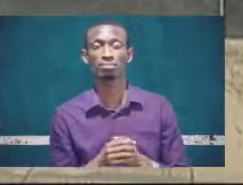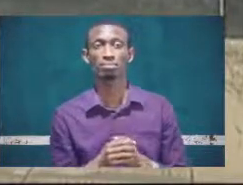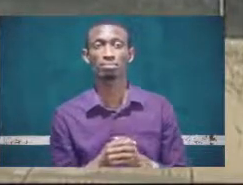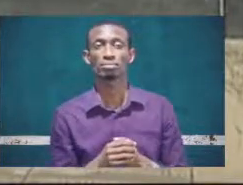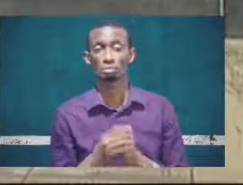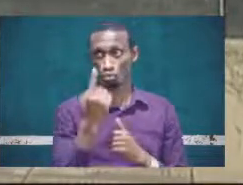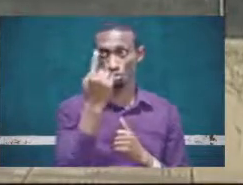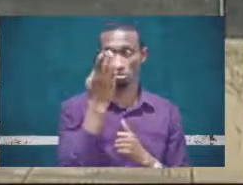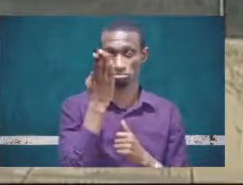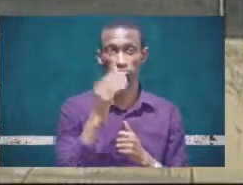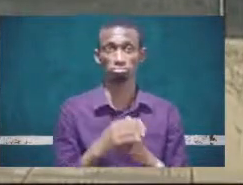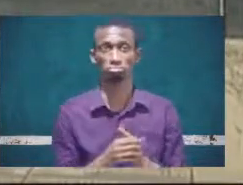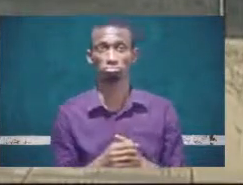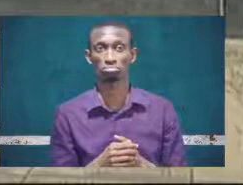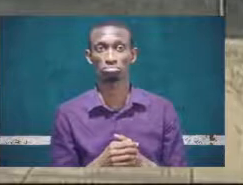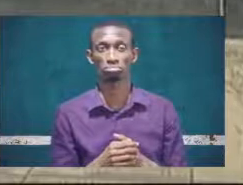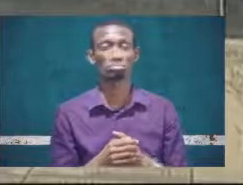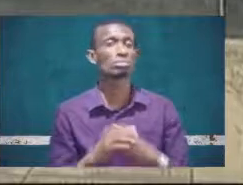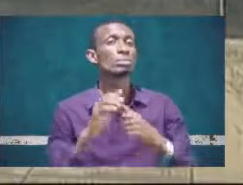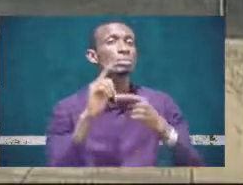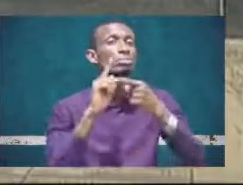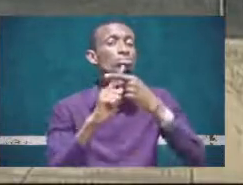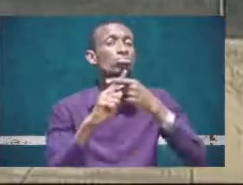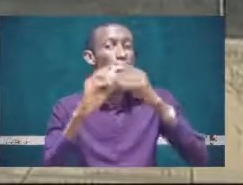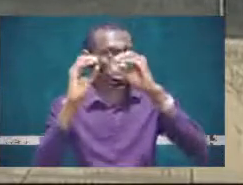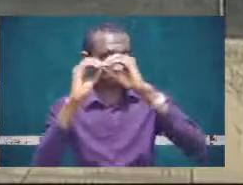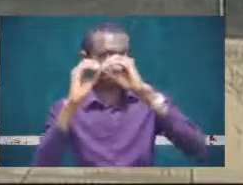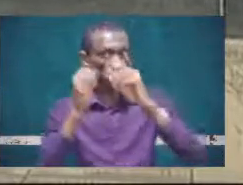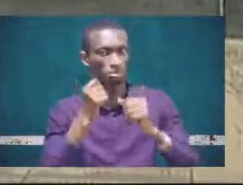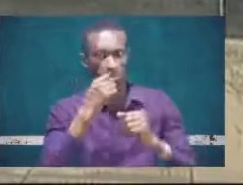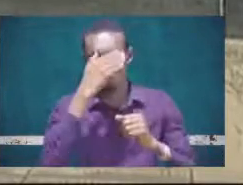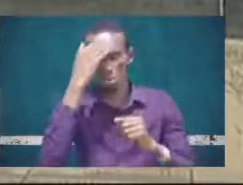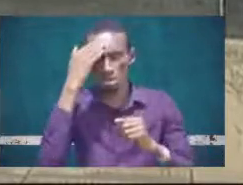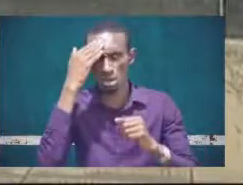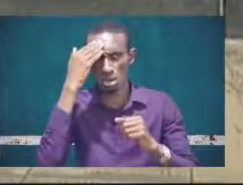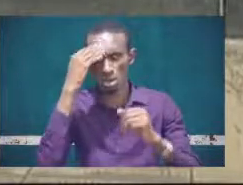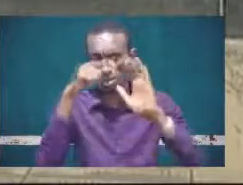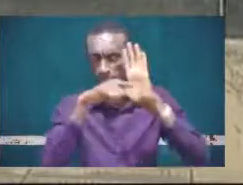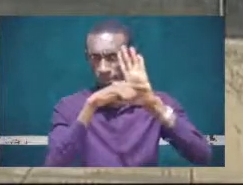1 here. Positive infinity. Of course, we cannot forget negative infinity.